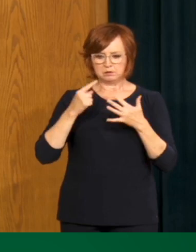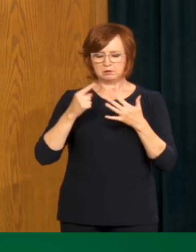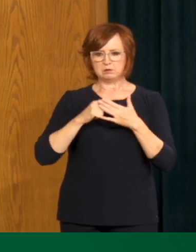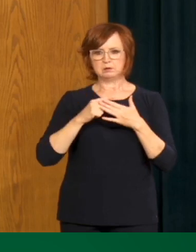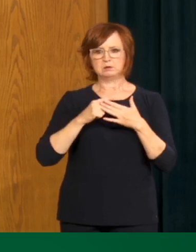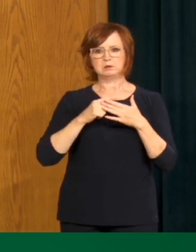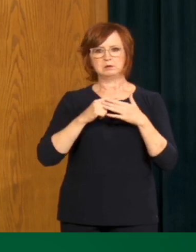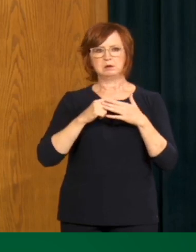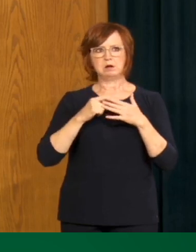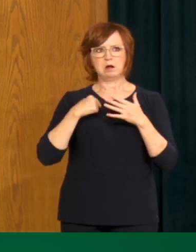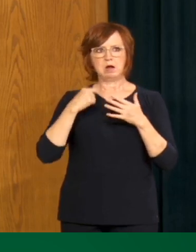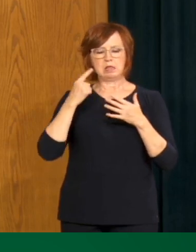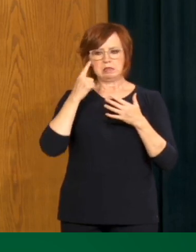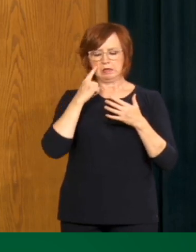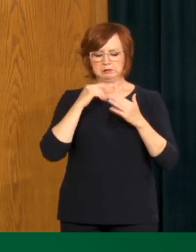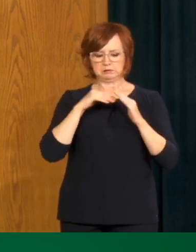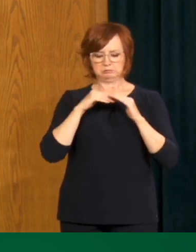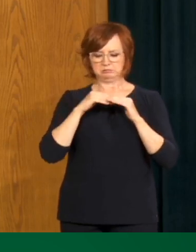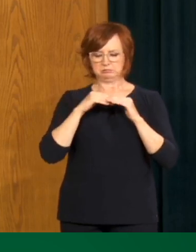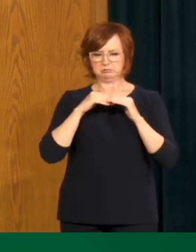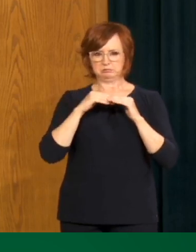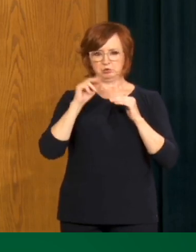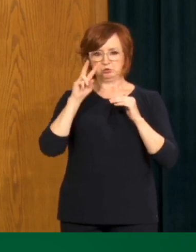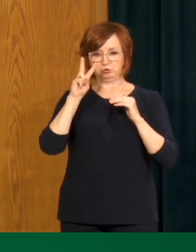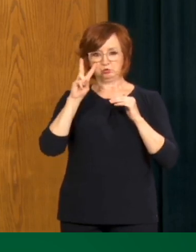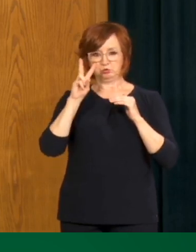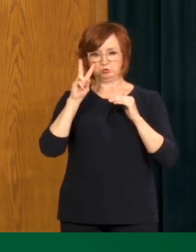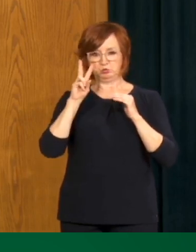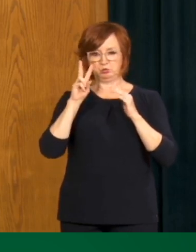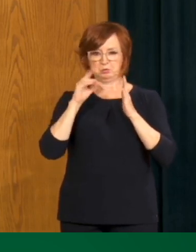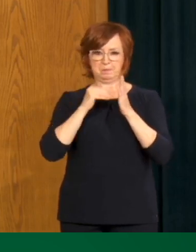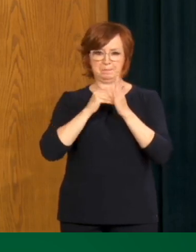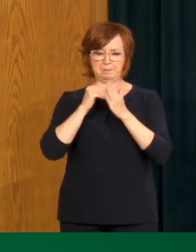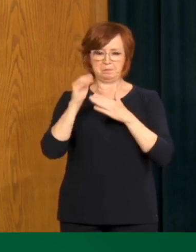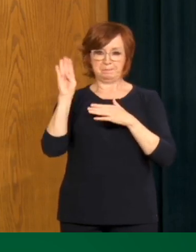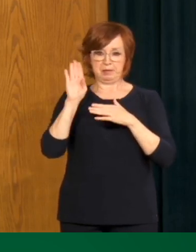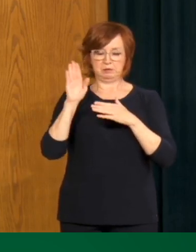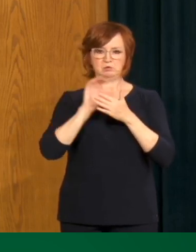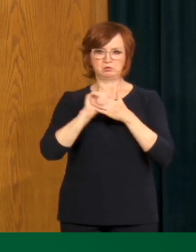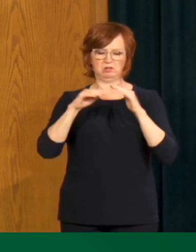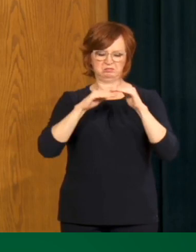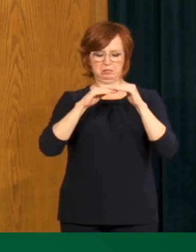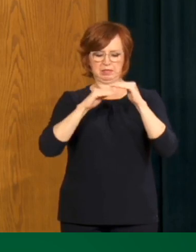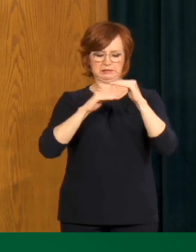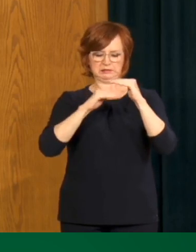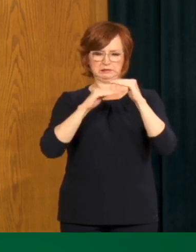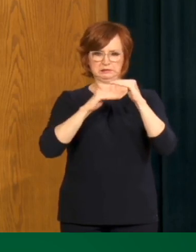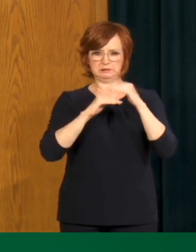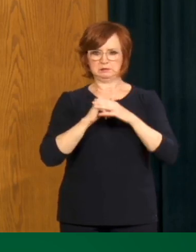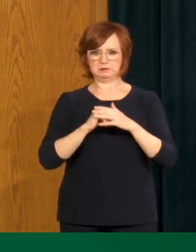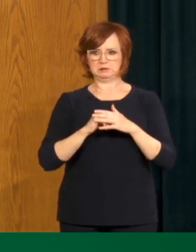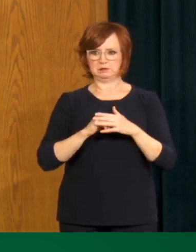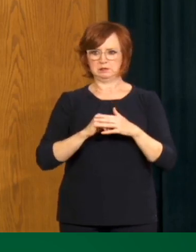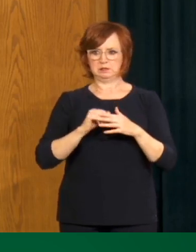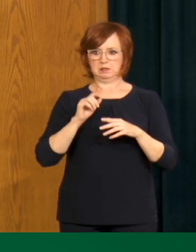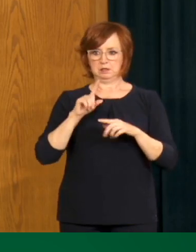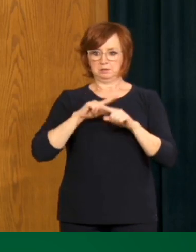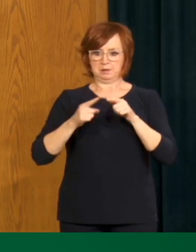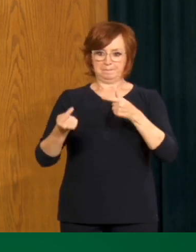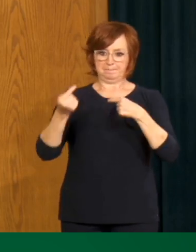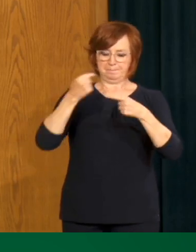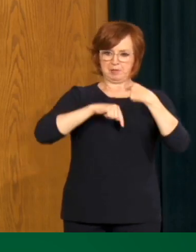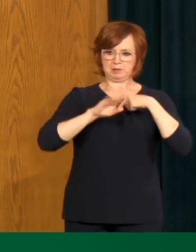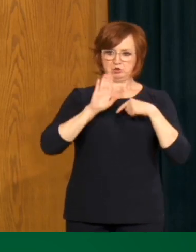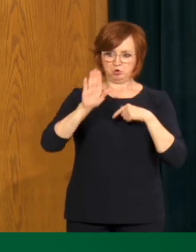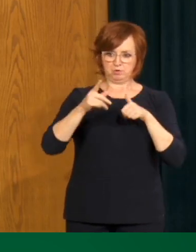than $2 billion, how that will actually play out. So those conversations are happening right now. Your very first question, on